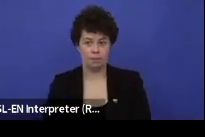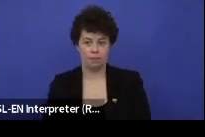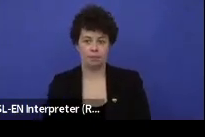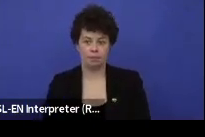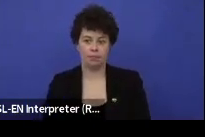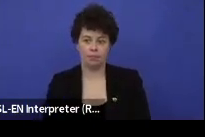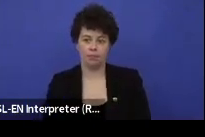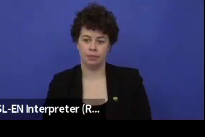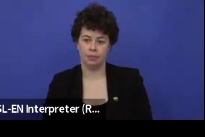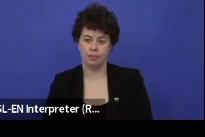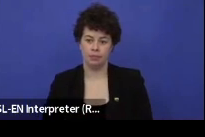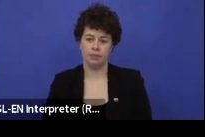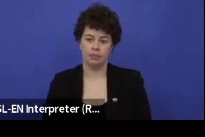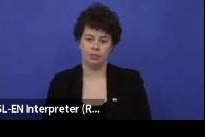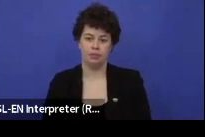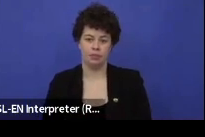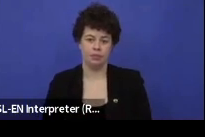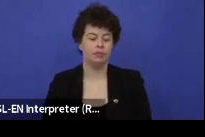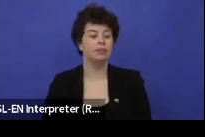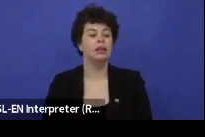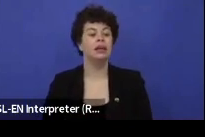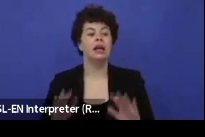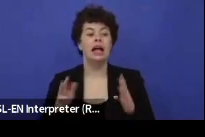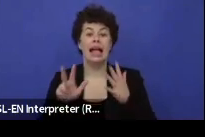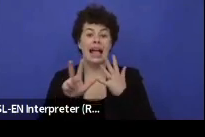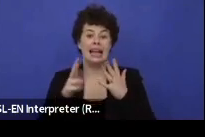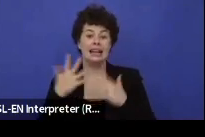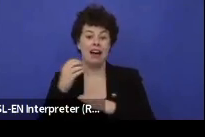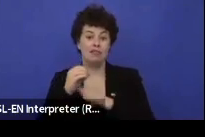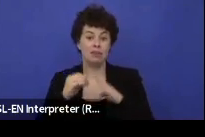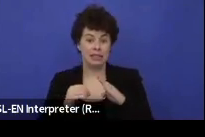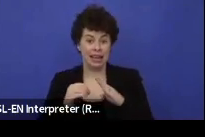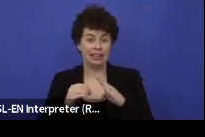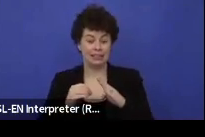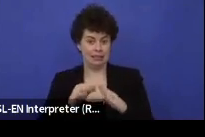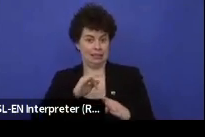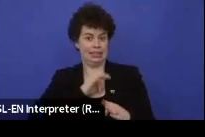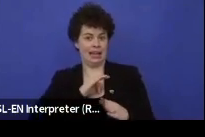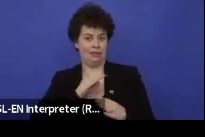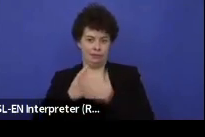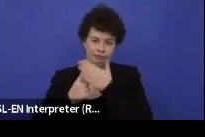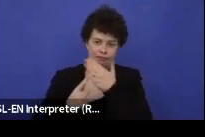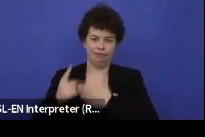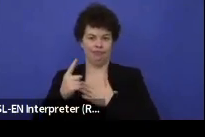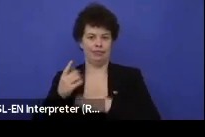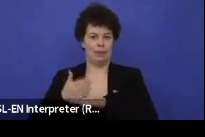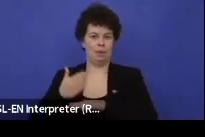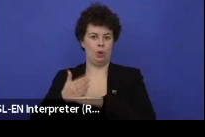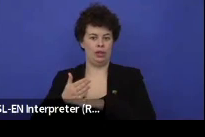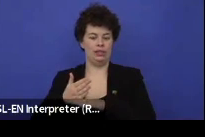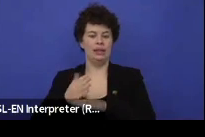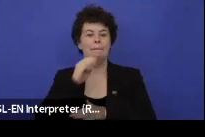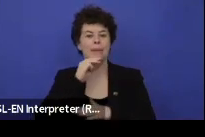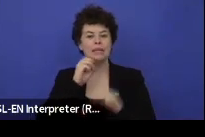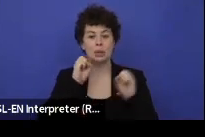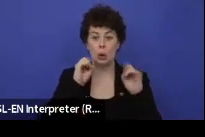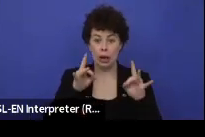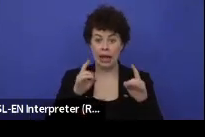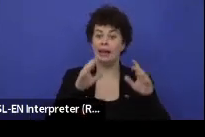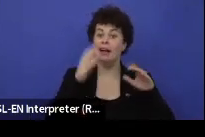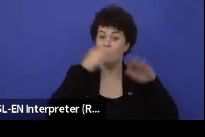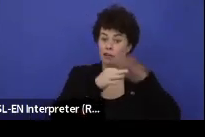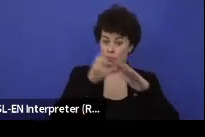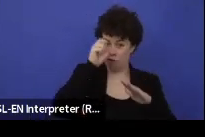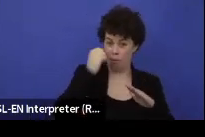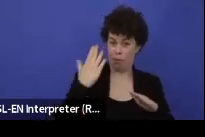Around 85% are also self-employed. And that means it's great that the government have said employers should be doing